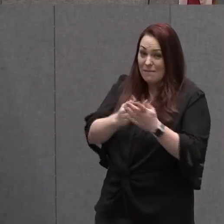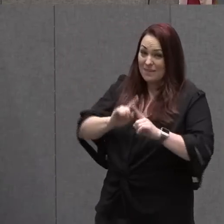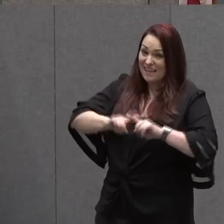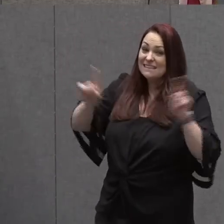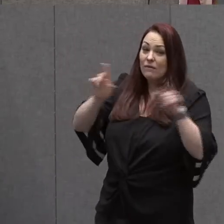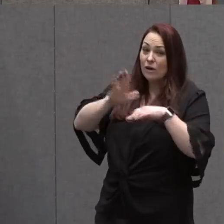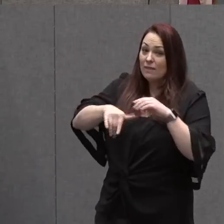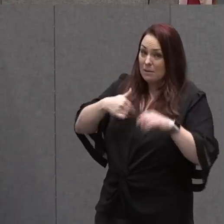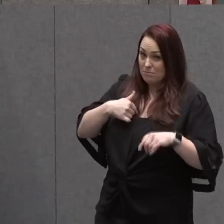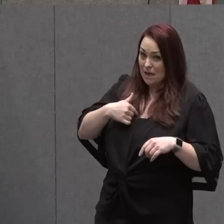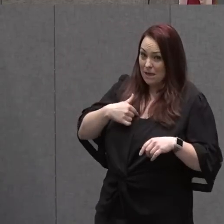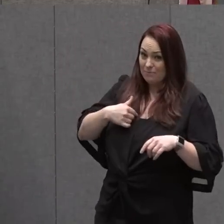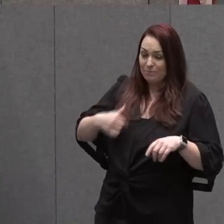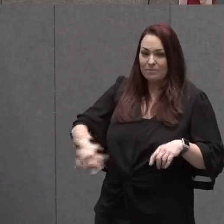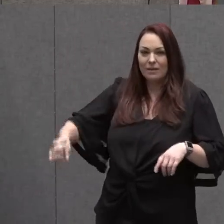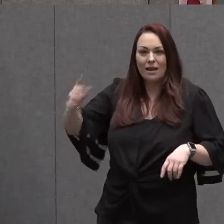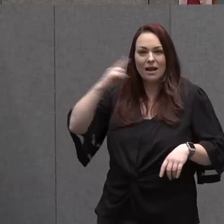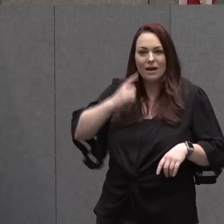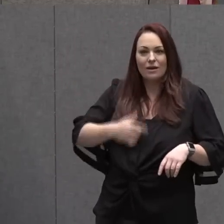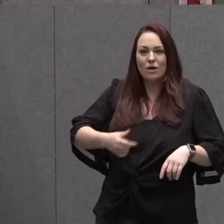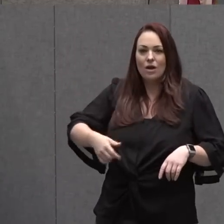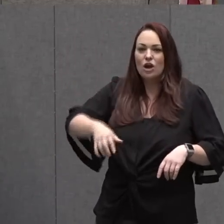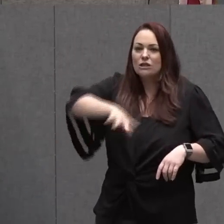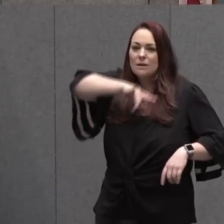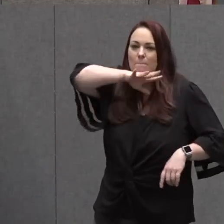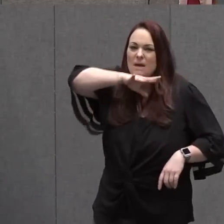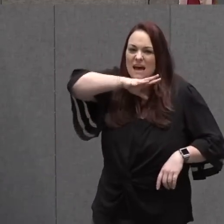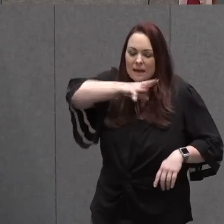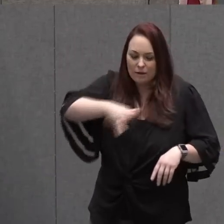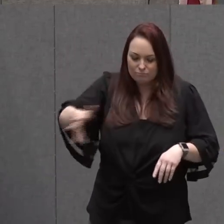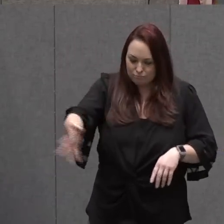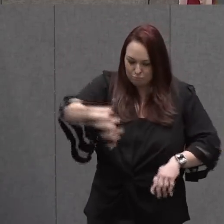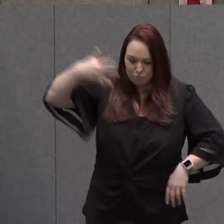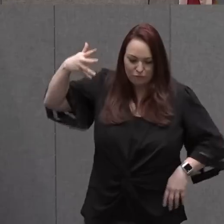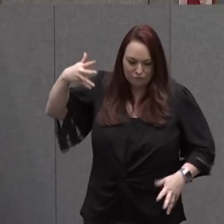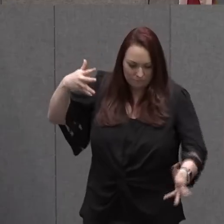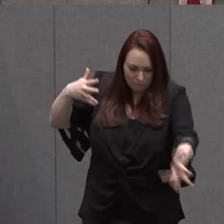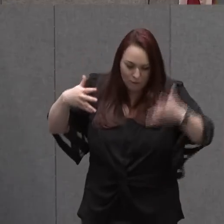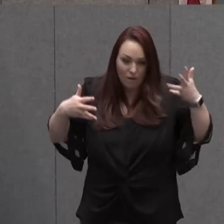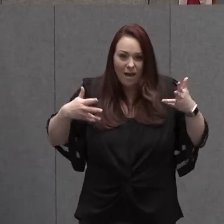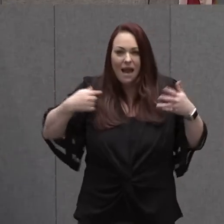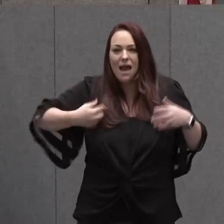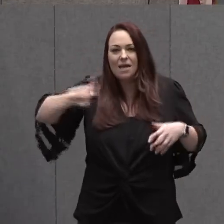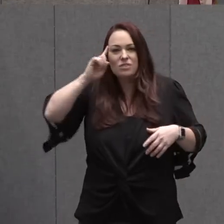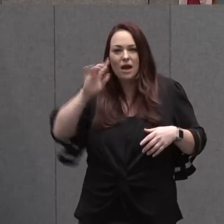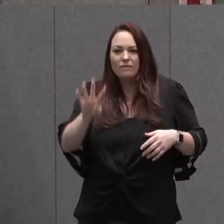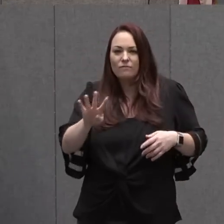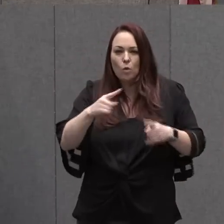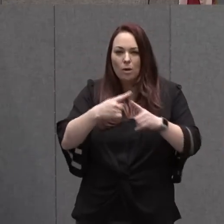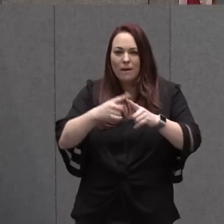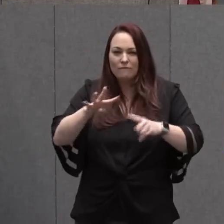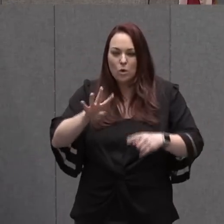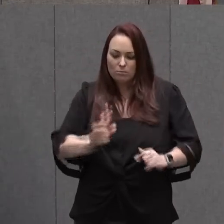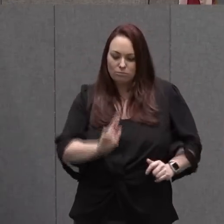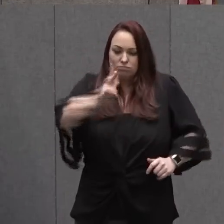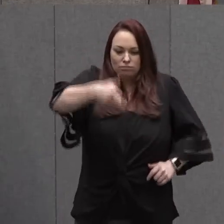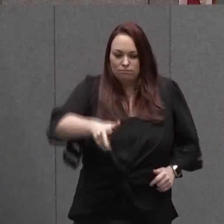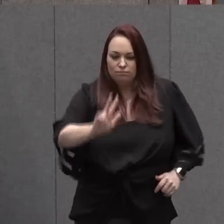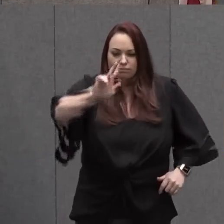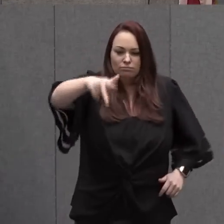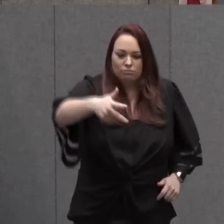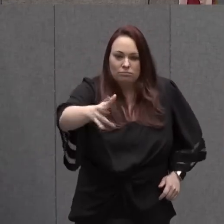me. I listened to Splattered with Mud. I thought they were just four-wheeling up in the mountains coming home because they're